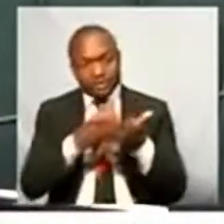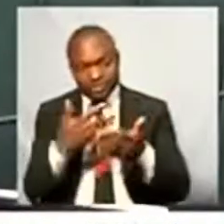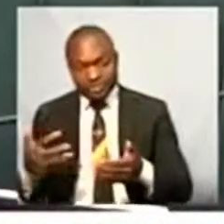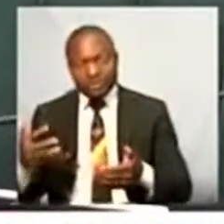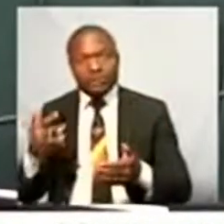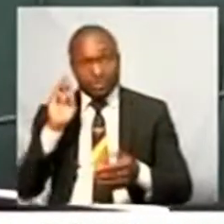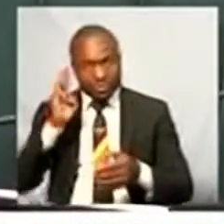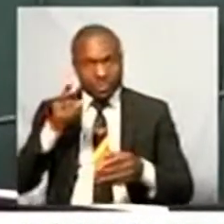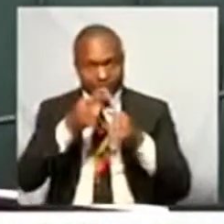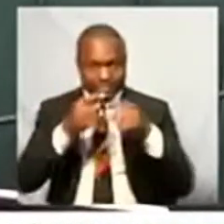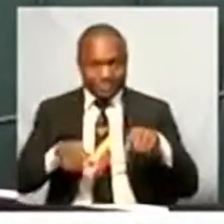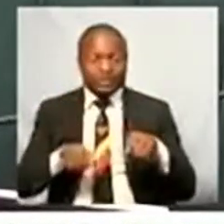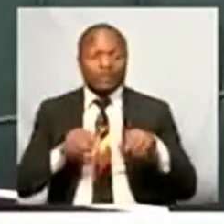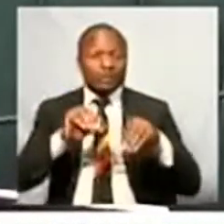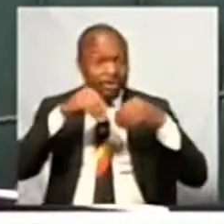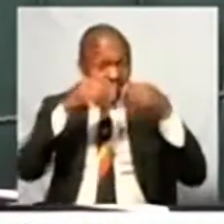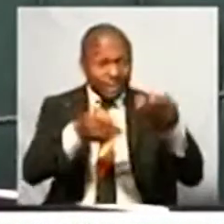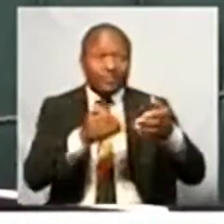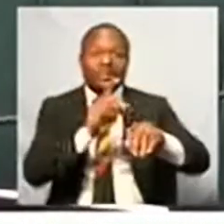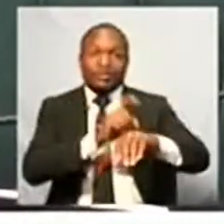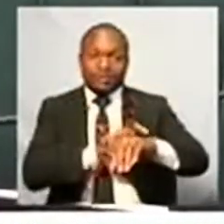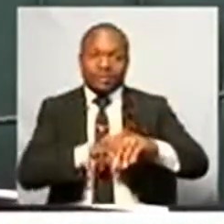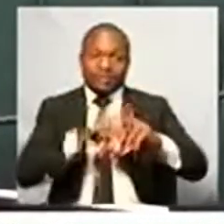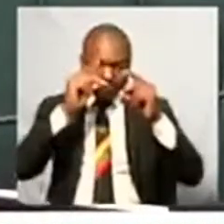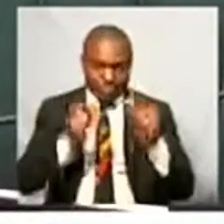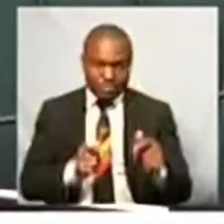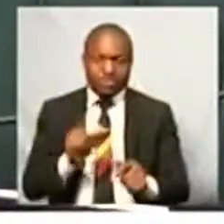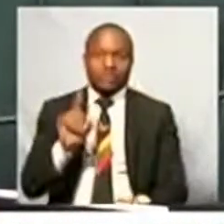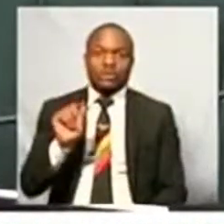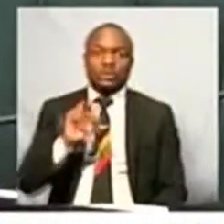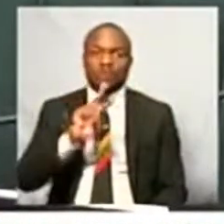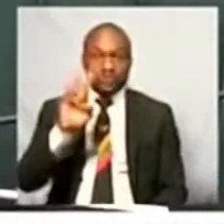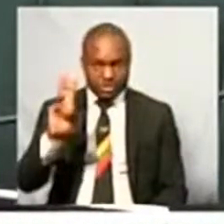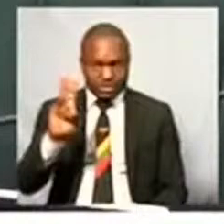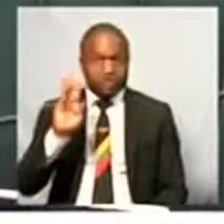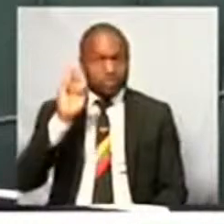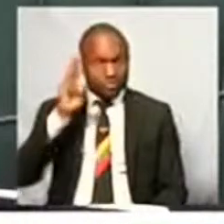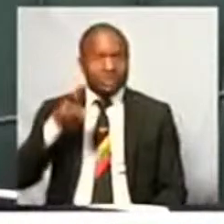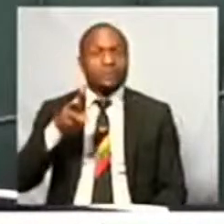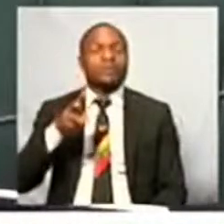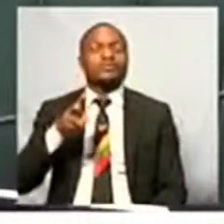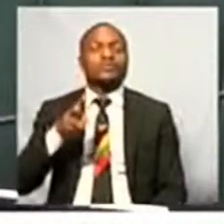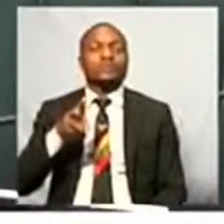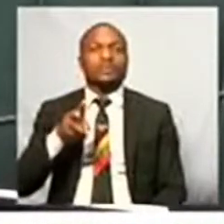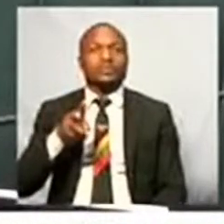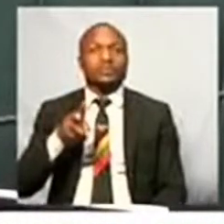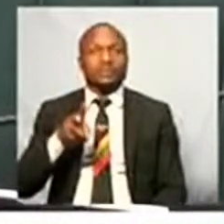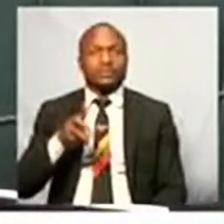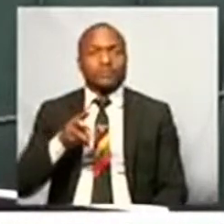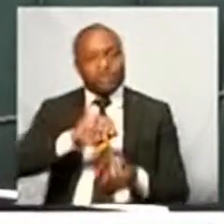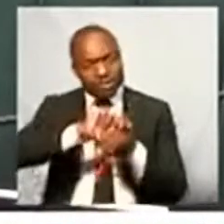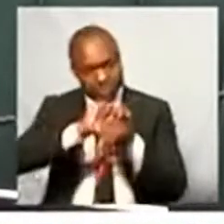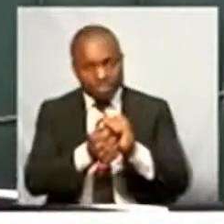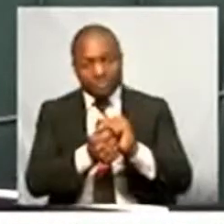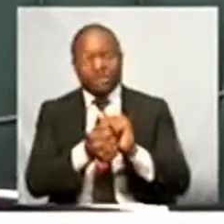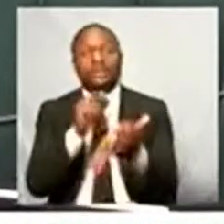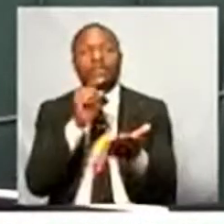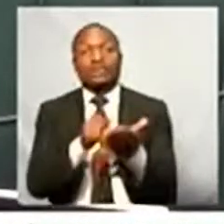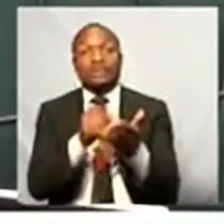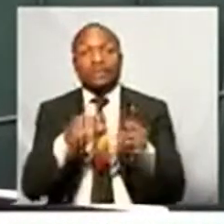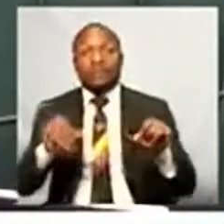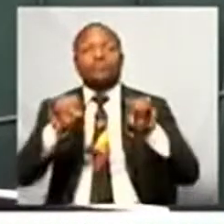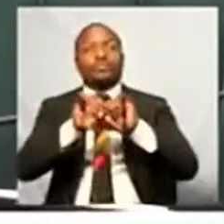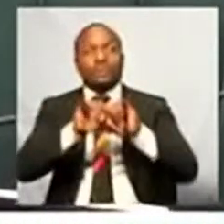done. We have even given a time frame that come 2026, we are going to amend this